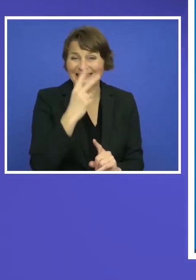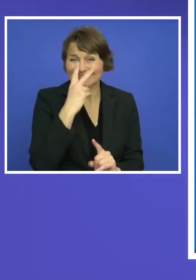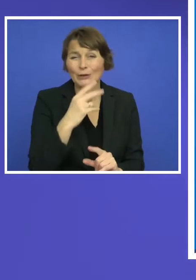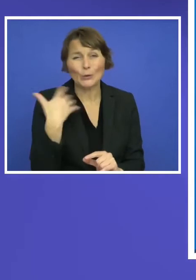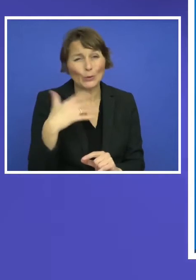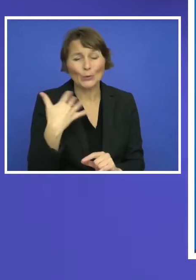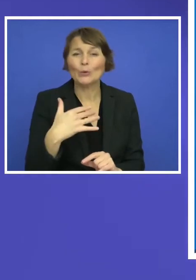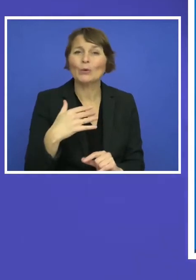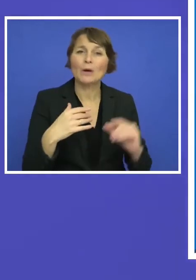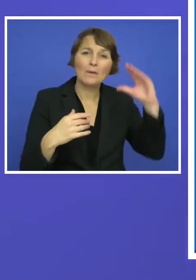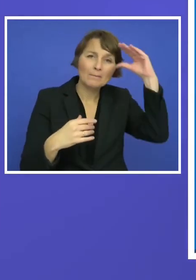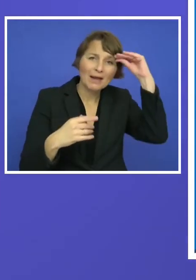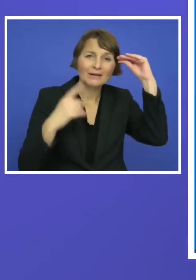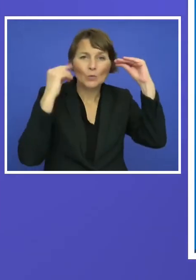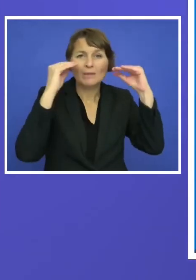we see in